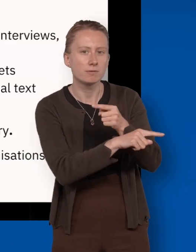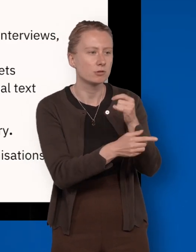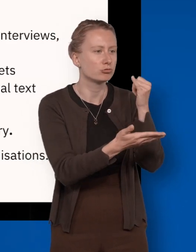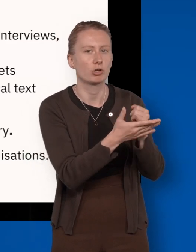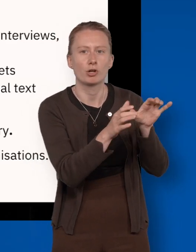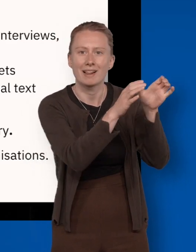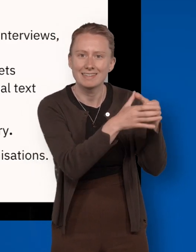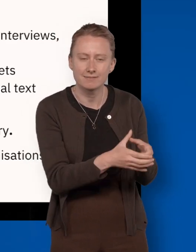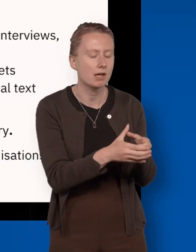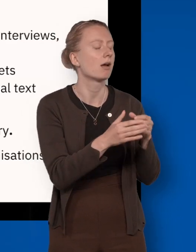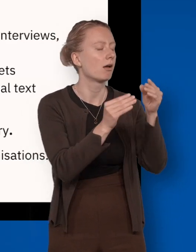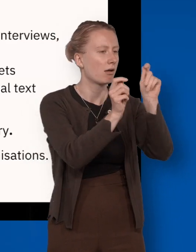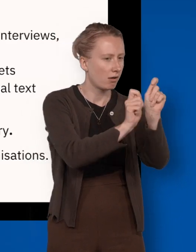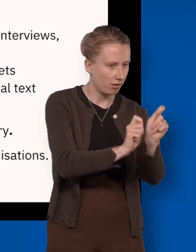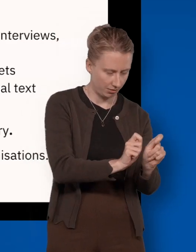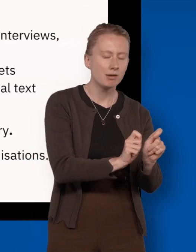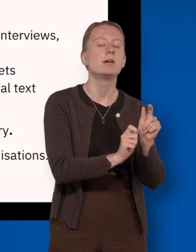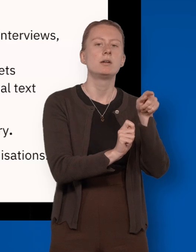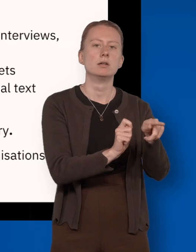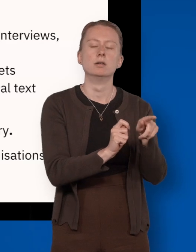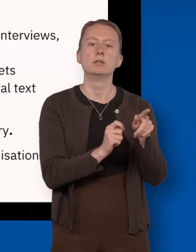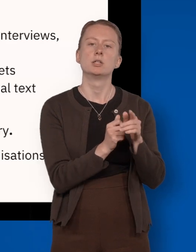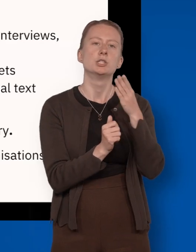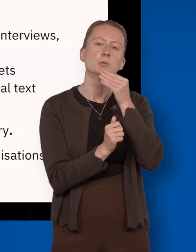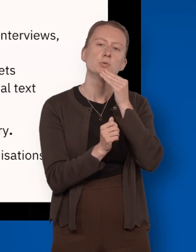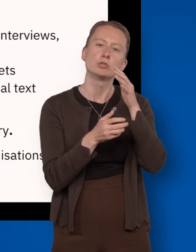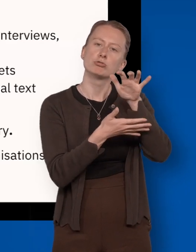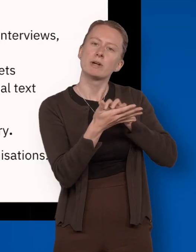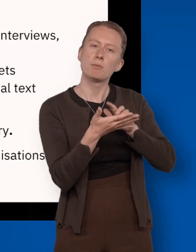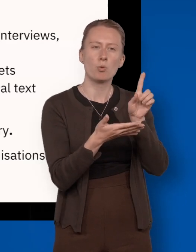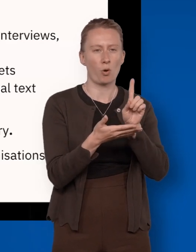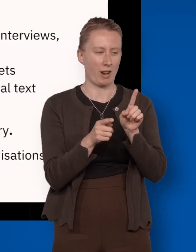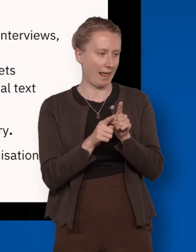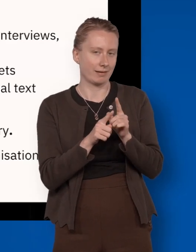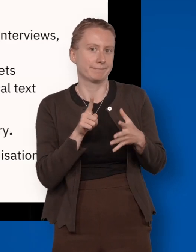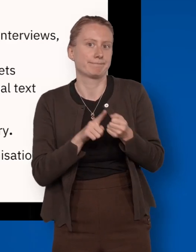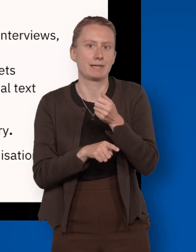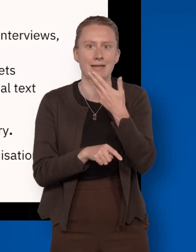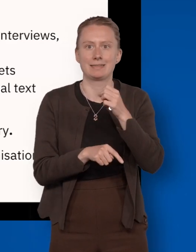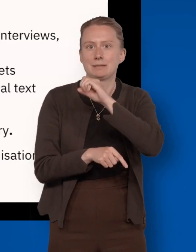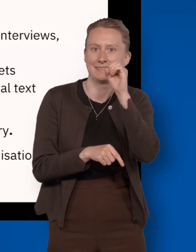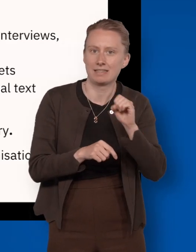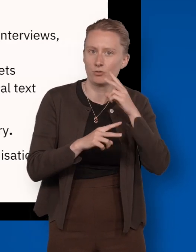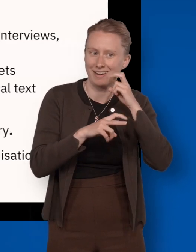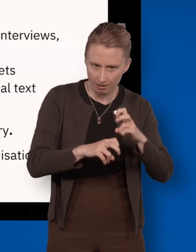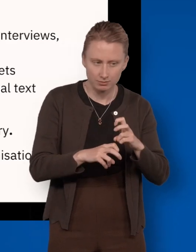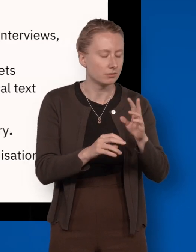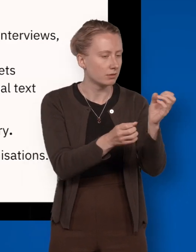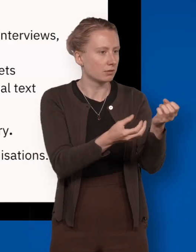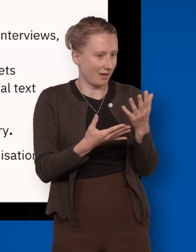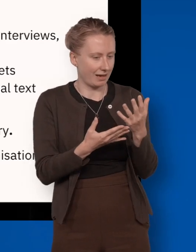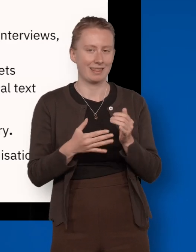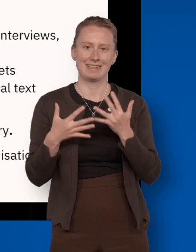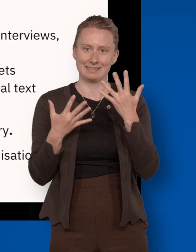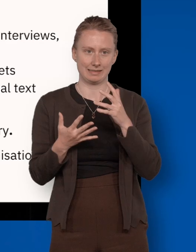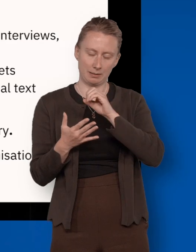In a way, we use Scribe to sort of get 90% of the way in a lot of the analysis we do, and then the last 10% are the most important